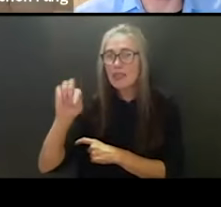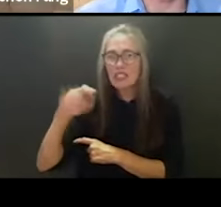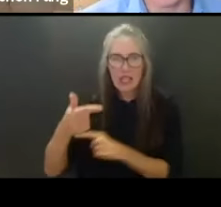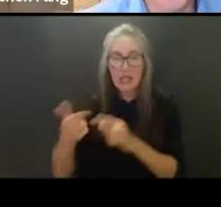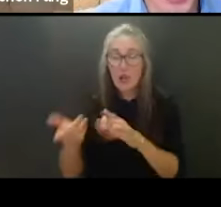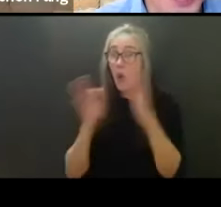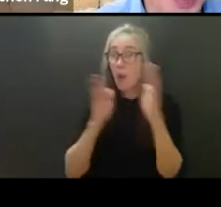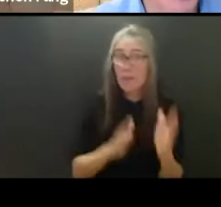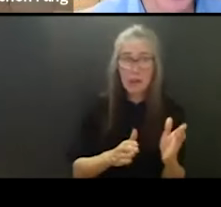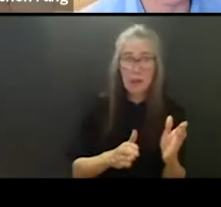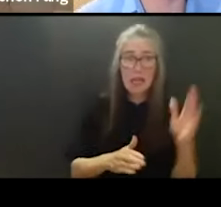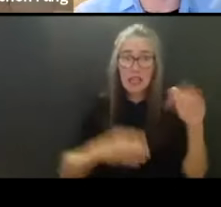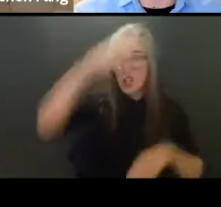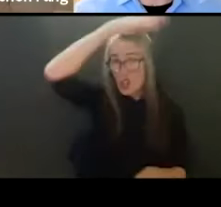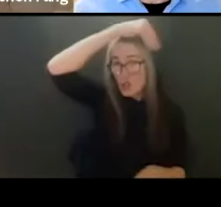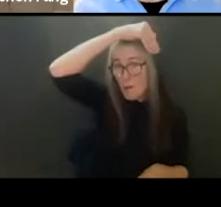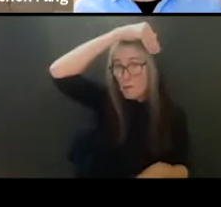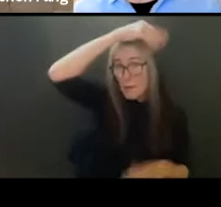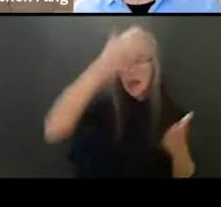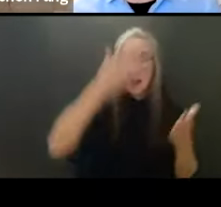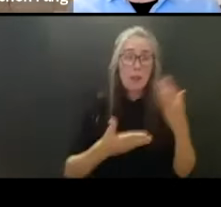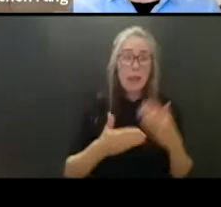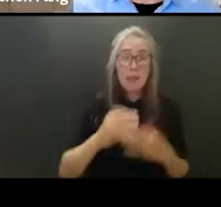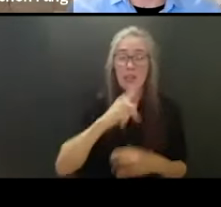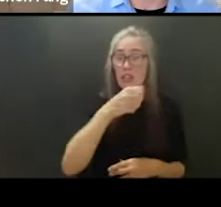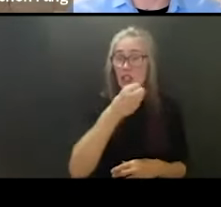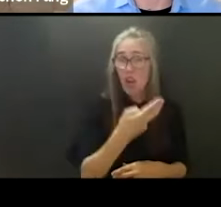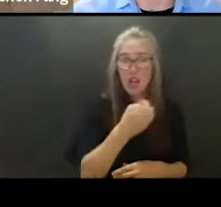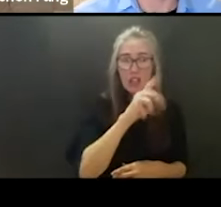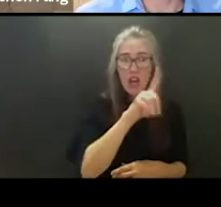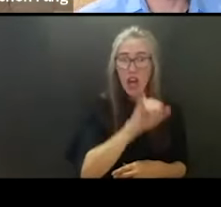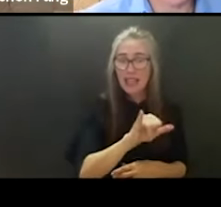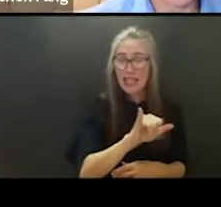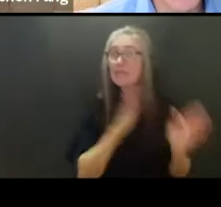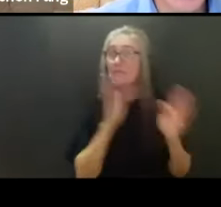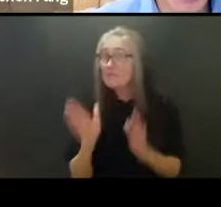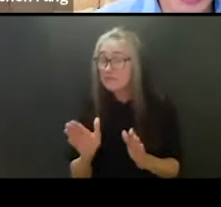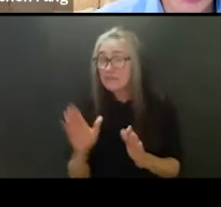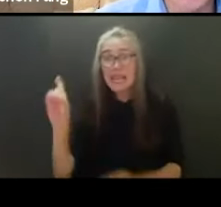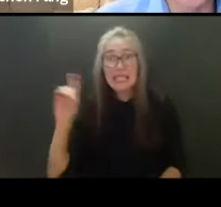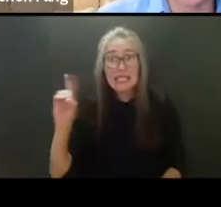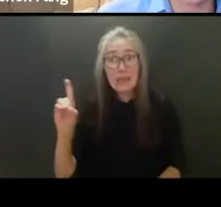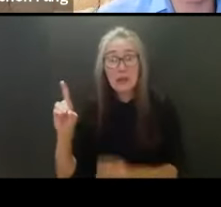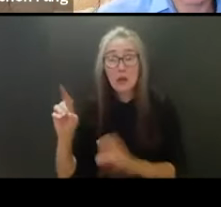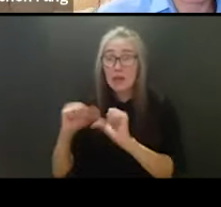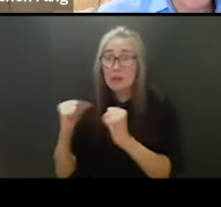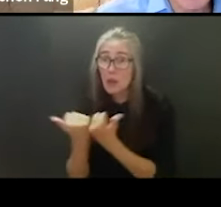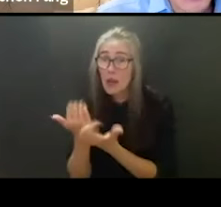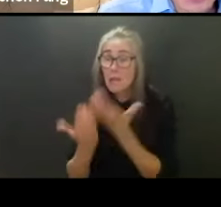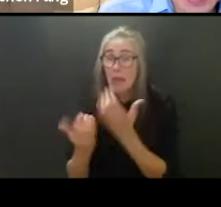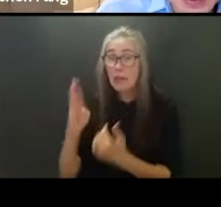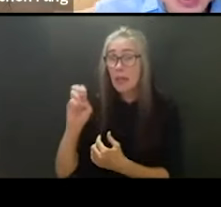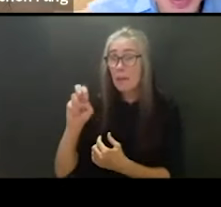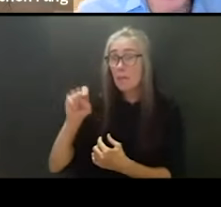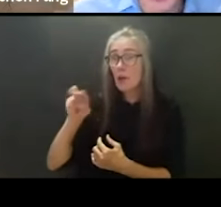might be a shift from Donald Trump to maybe Josh Hawley or Tom Cotton, and then democratic socialism might